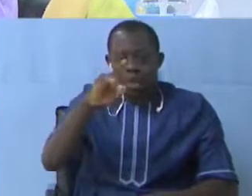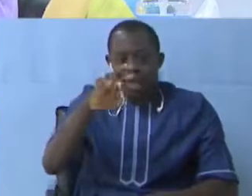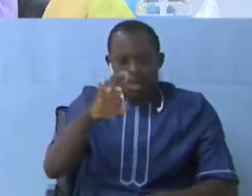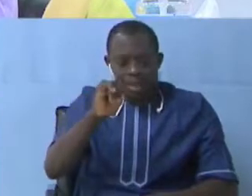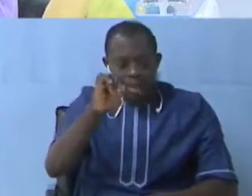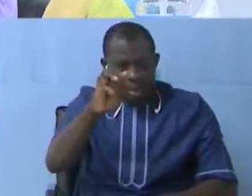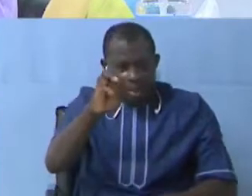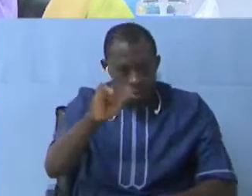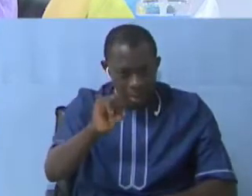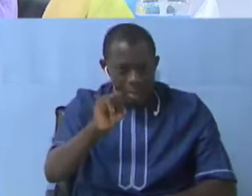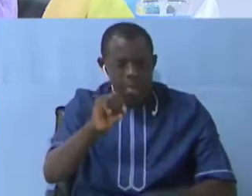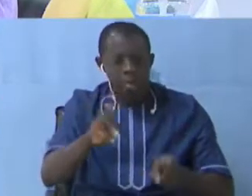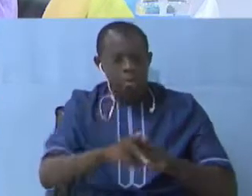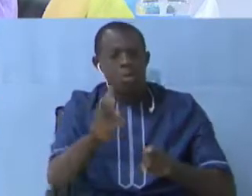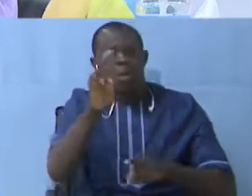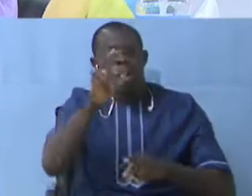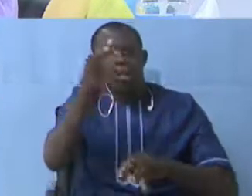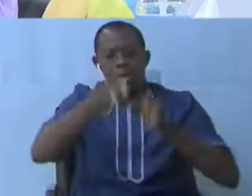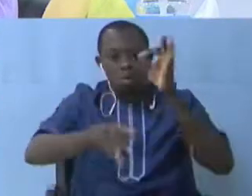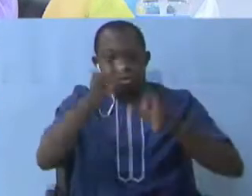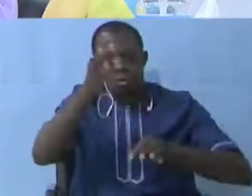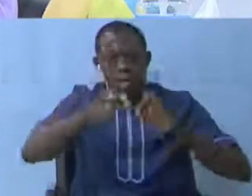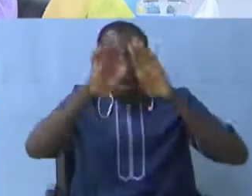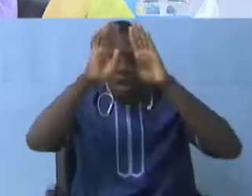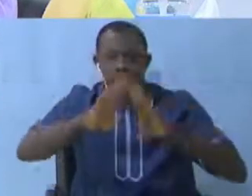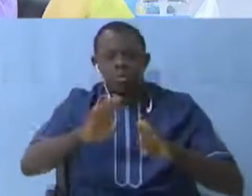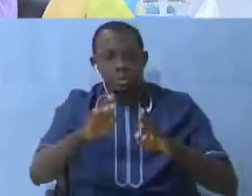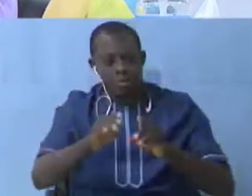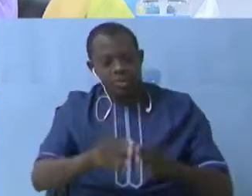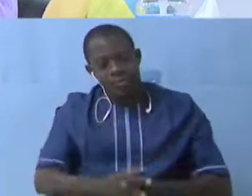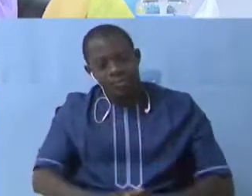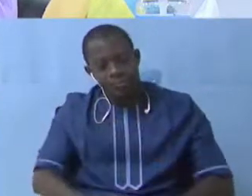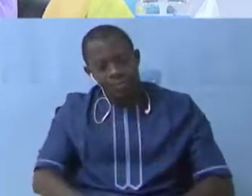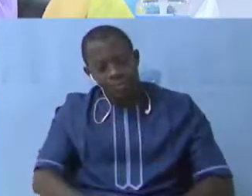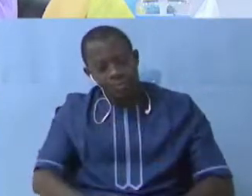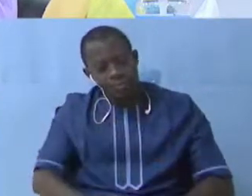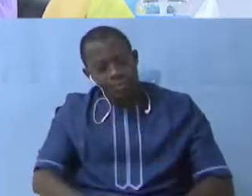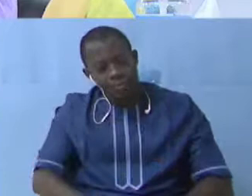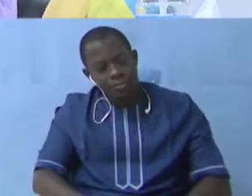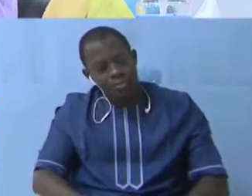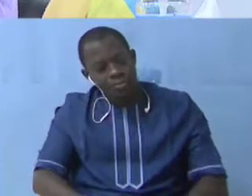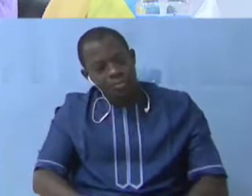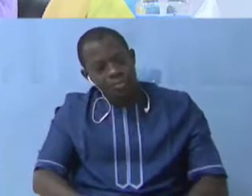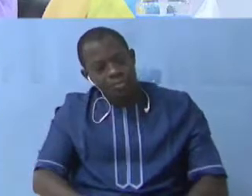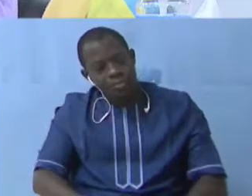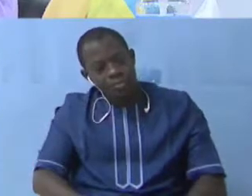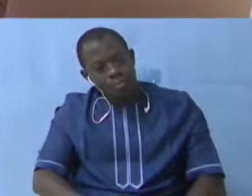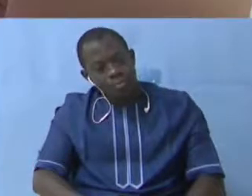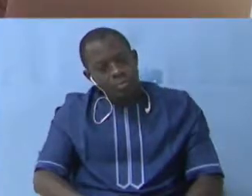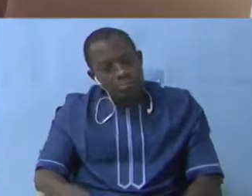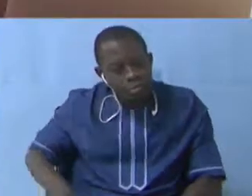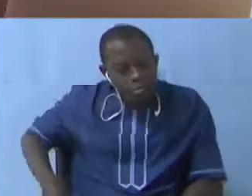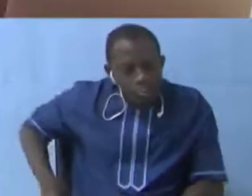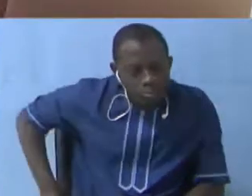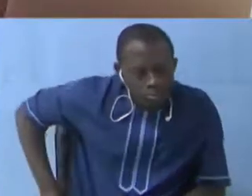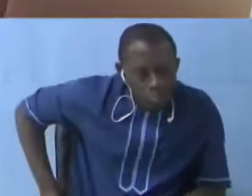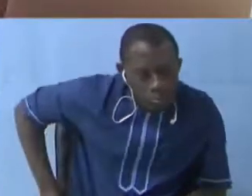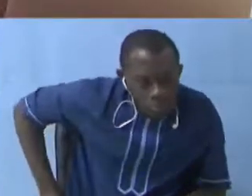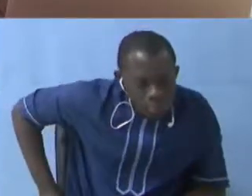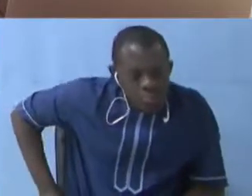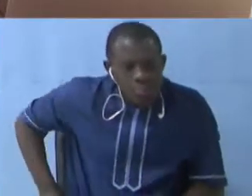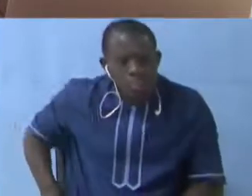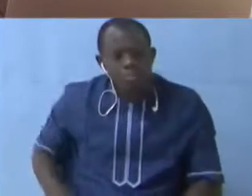nga xam ne moom lañ teg ci wàllu tasam xibaar yóbbu ko na ci Supreme Court bi. So can you tell this commission whether they succeeded to